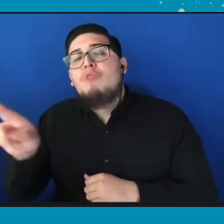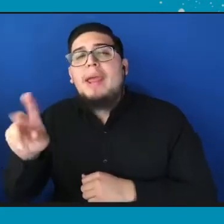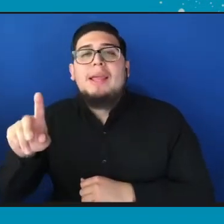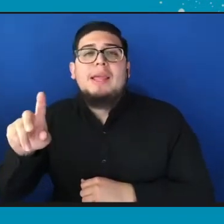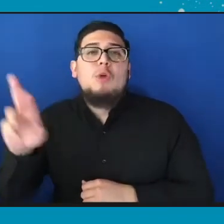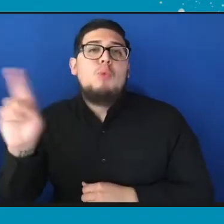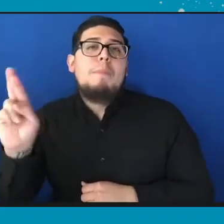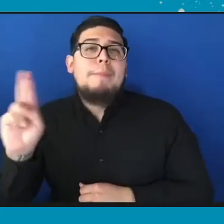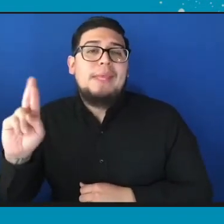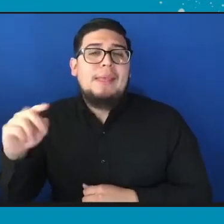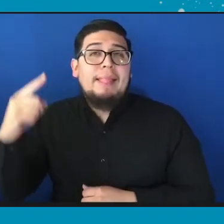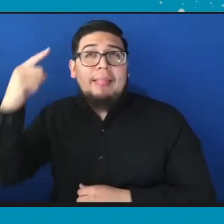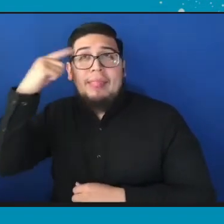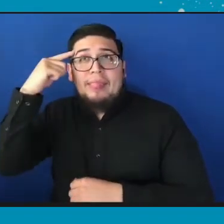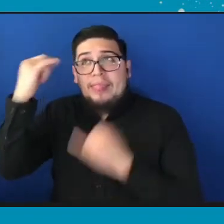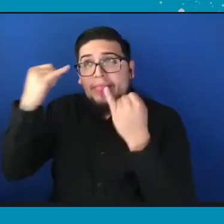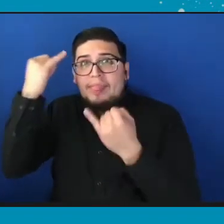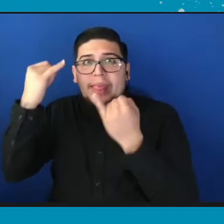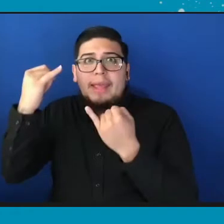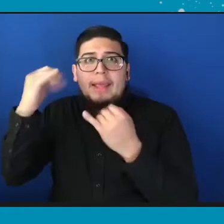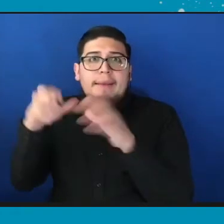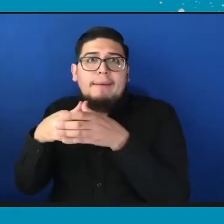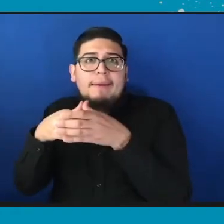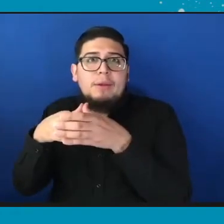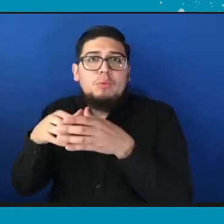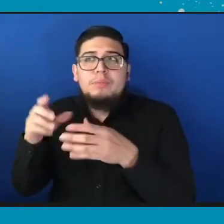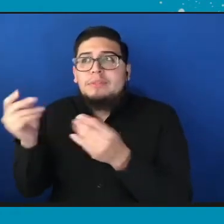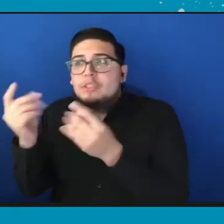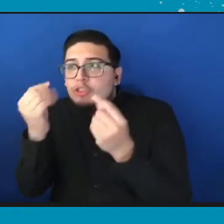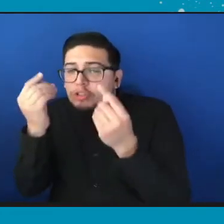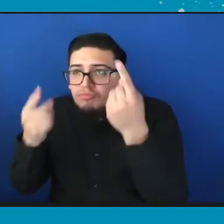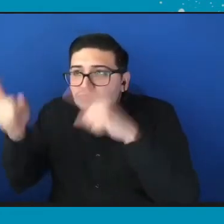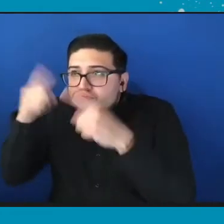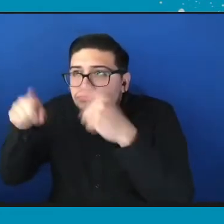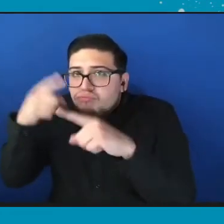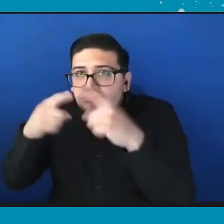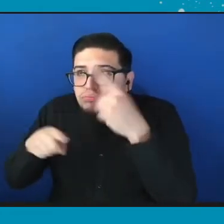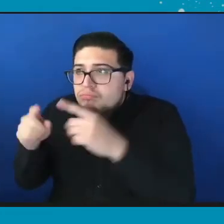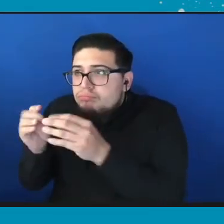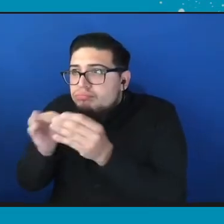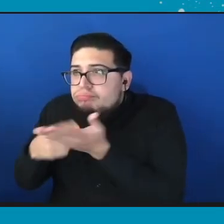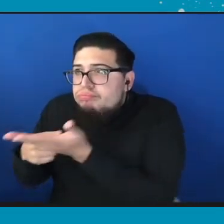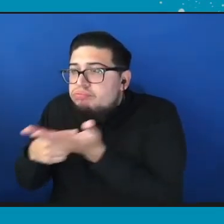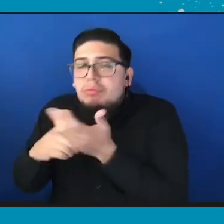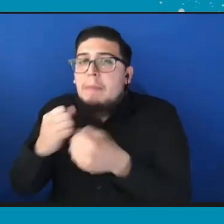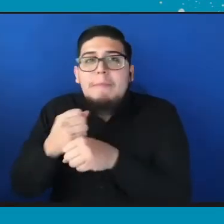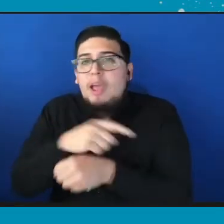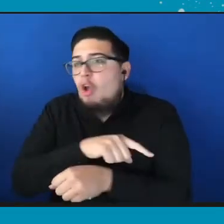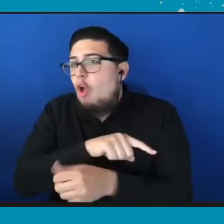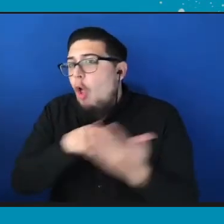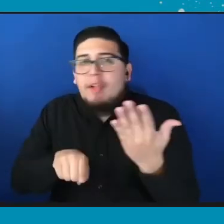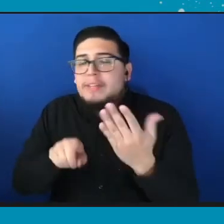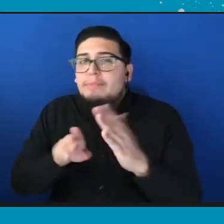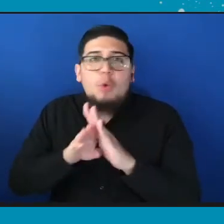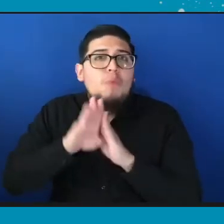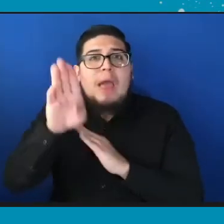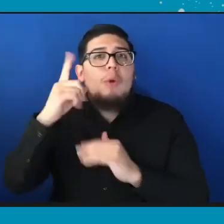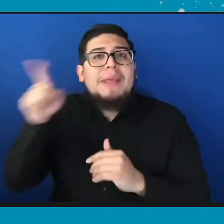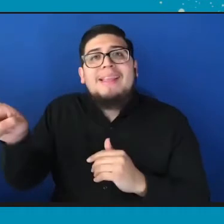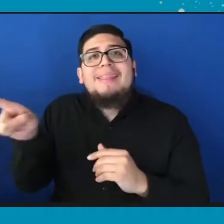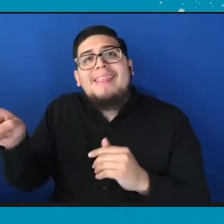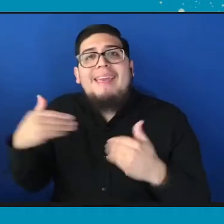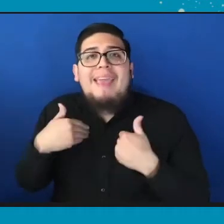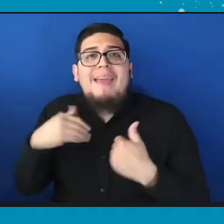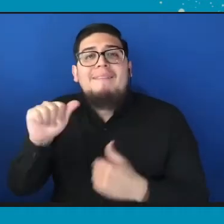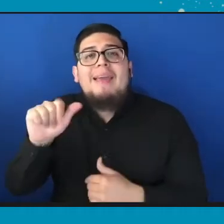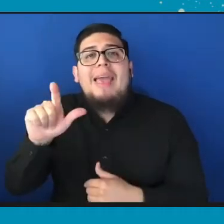and foundations and the GOP entities are able to make all of this go viral, because they have ALEC. They can work it all